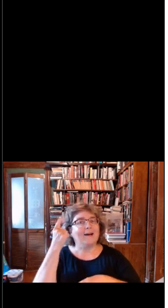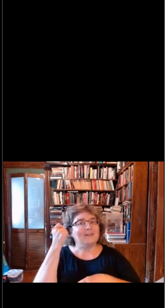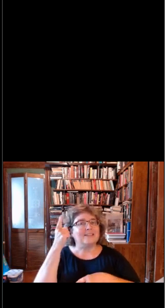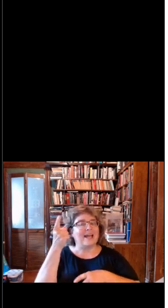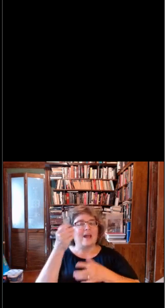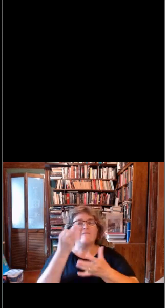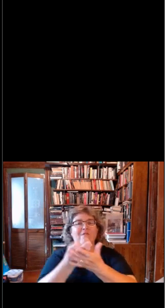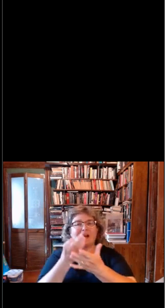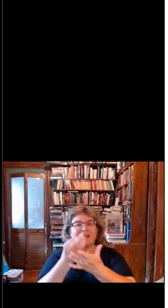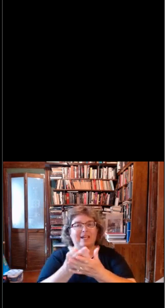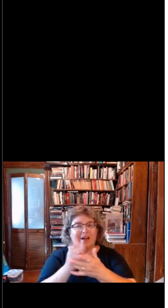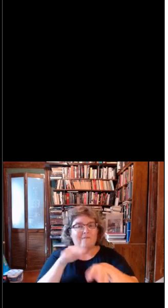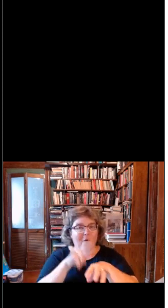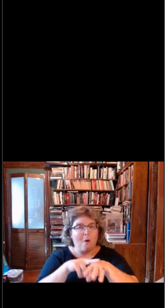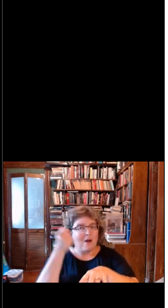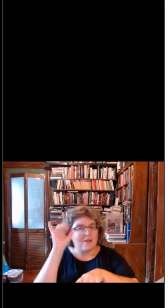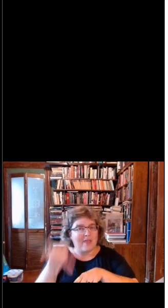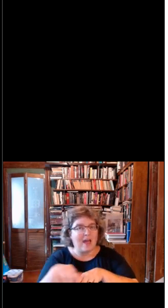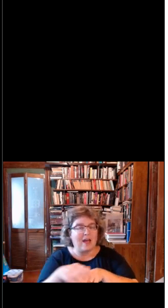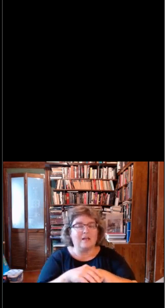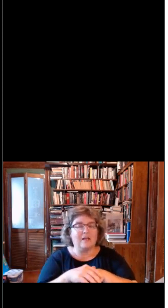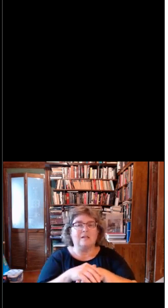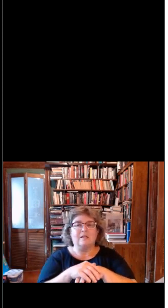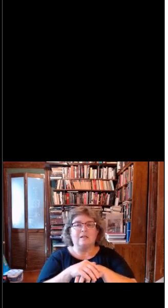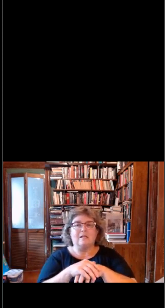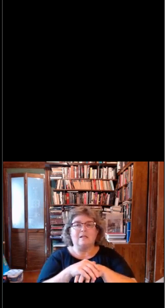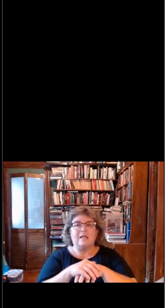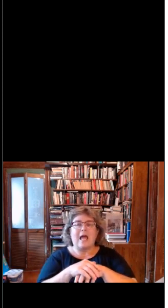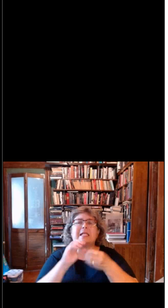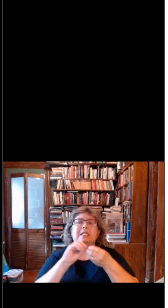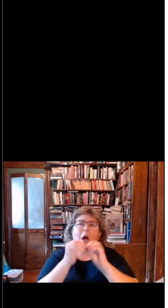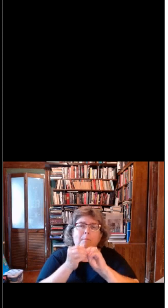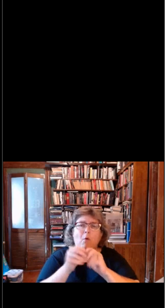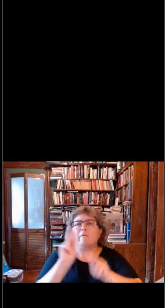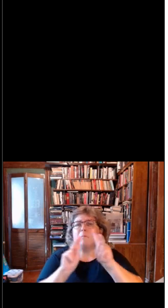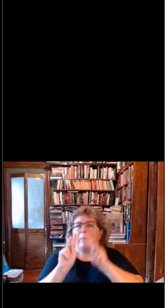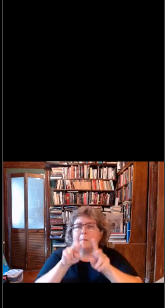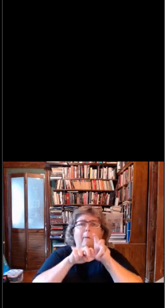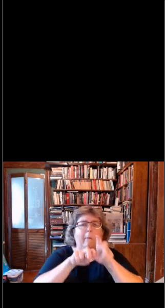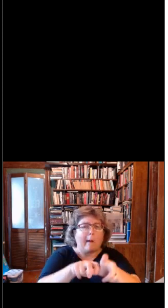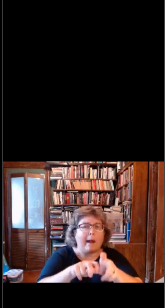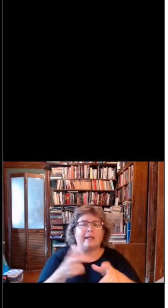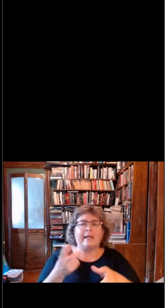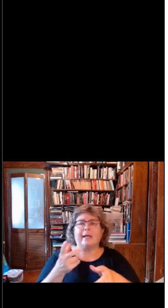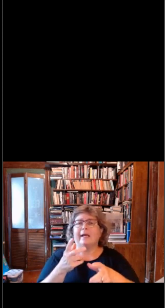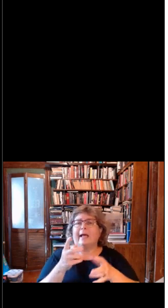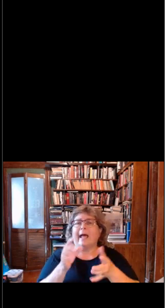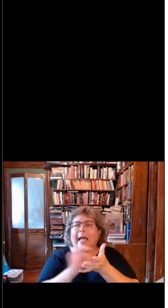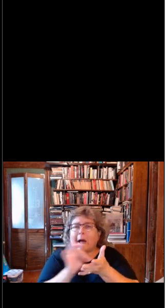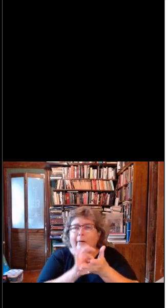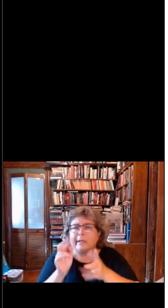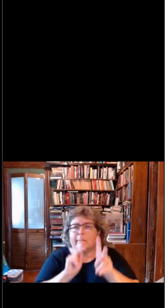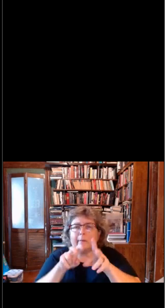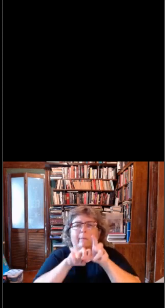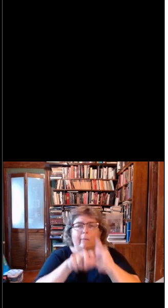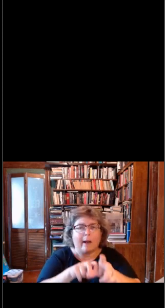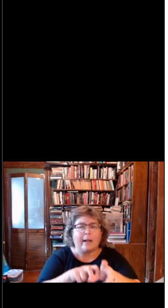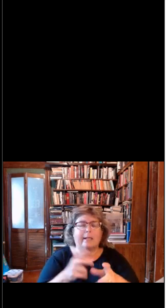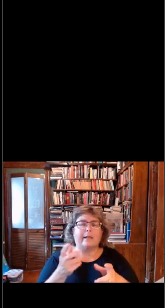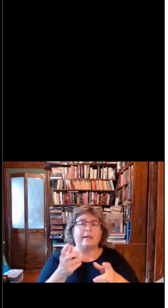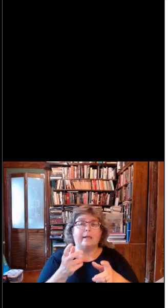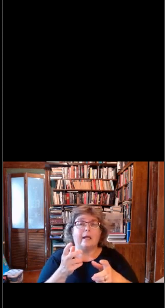funding and, you know, number of riders and ridership and things of that nature, but